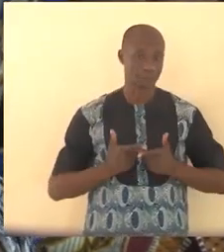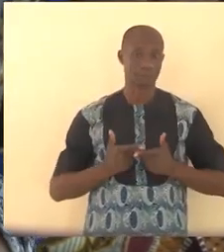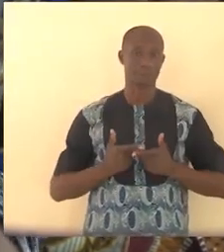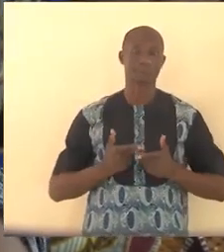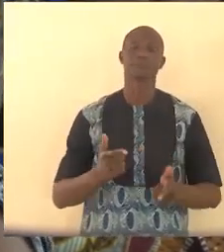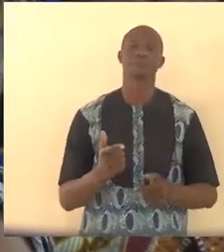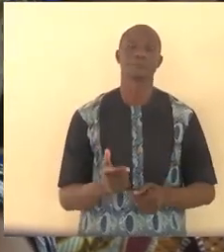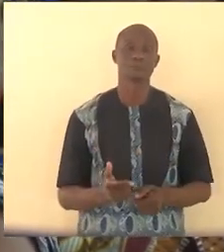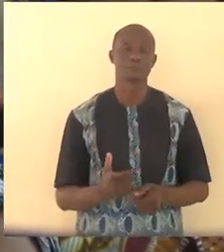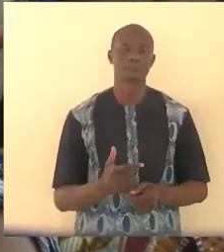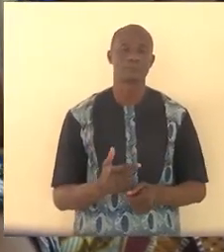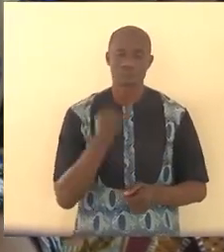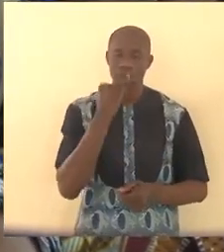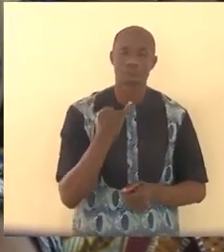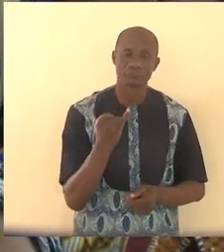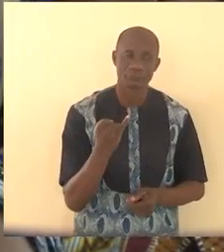life, you know,